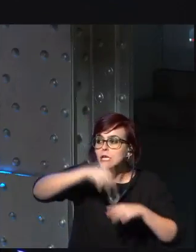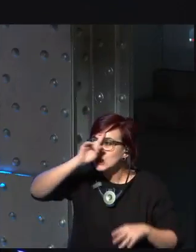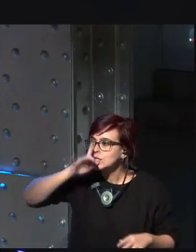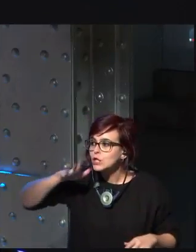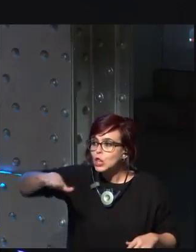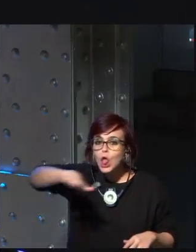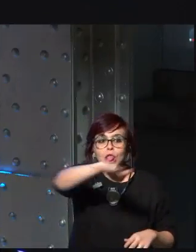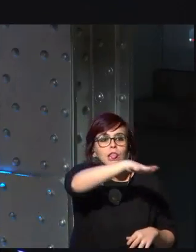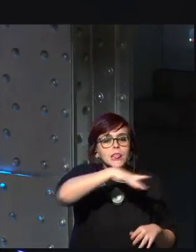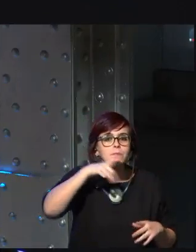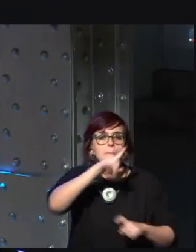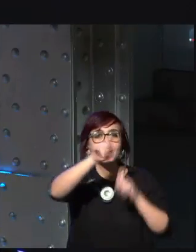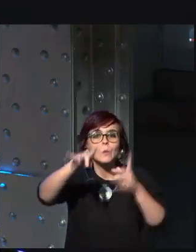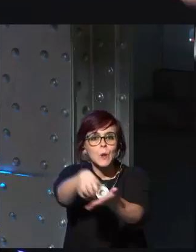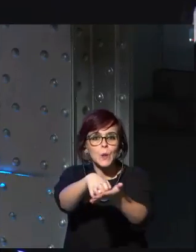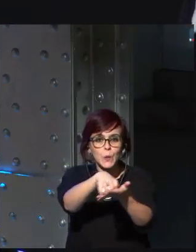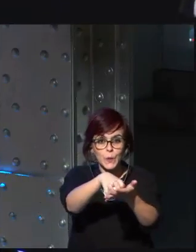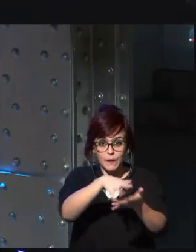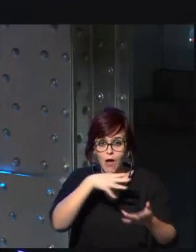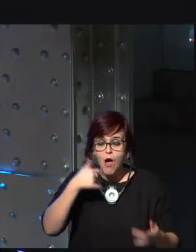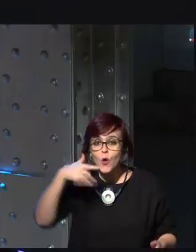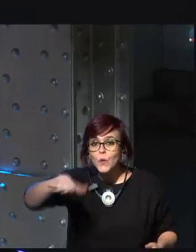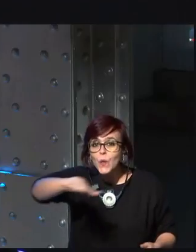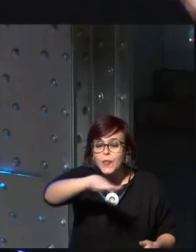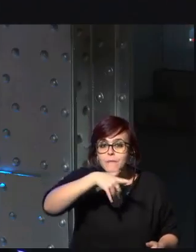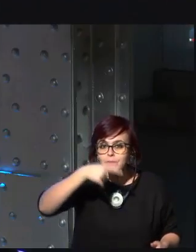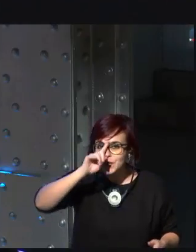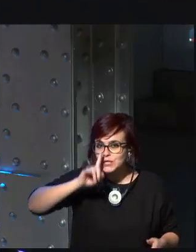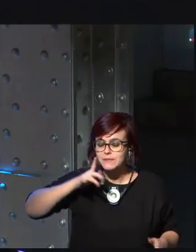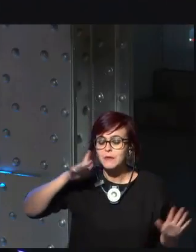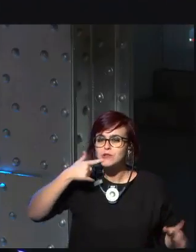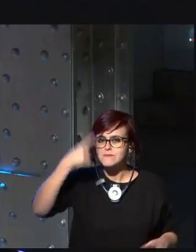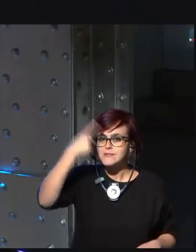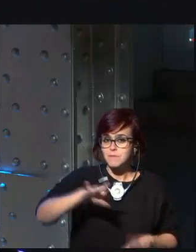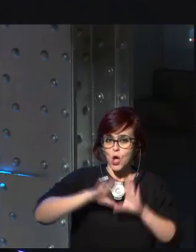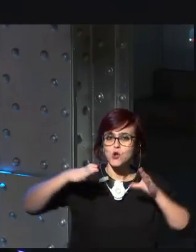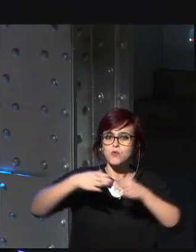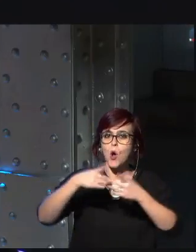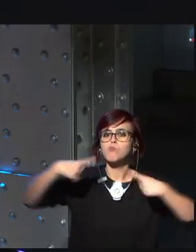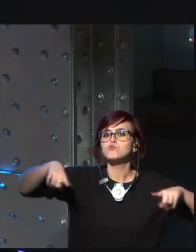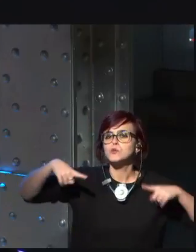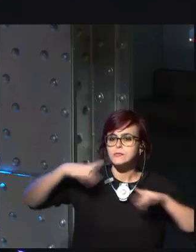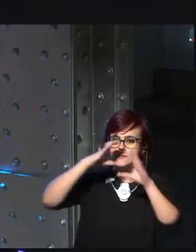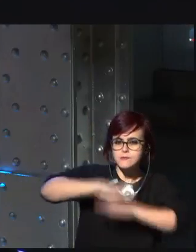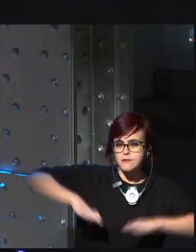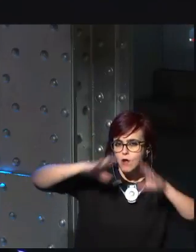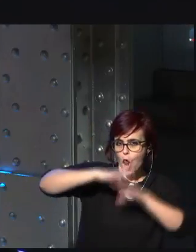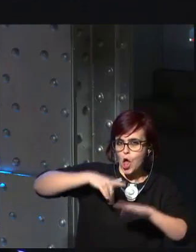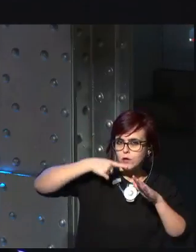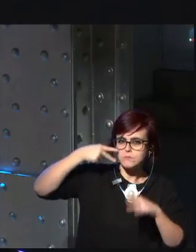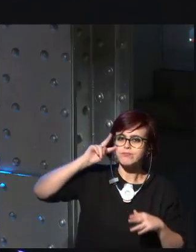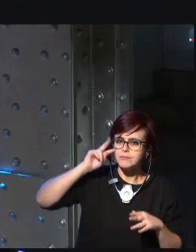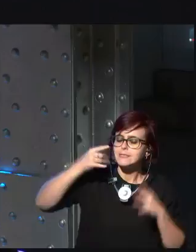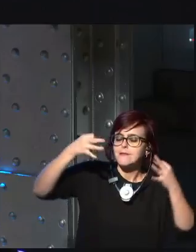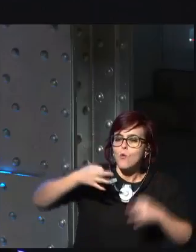you? Right, any questions from my former students? I know that we have 2